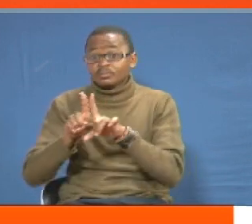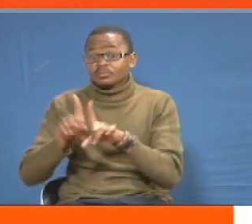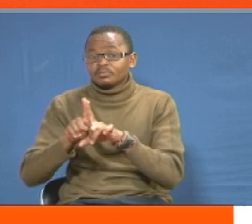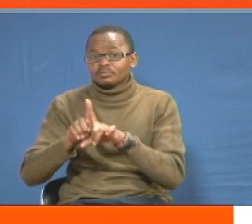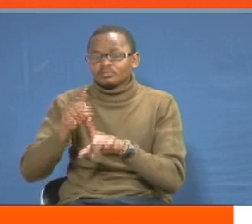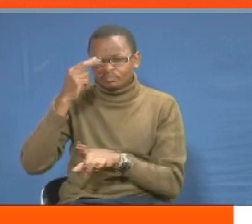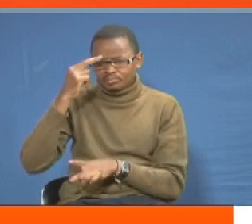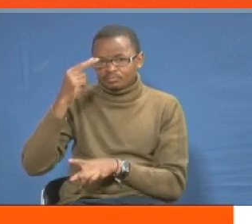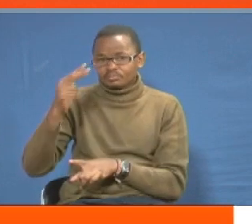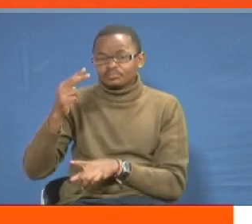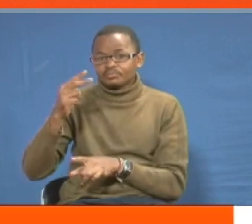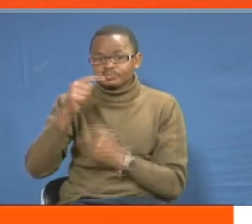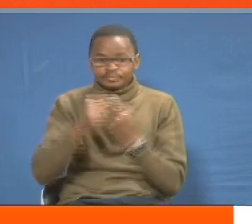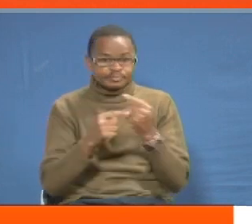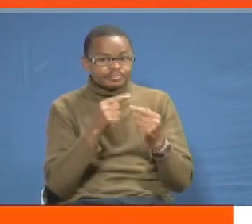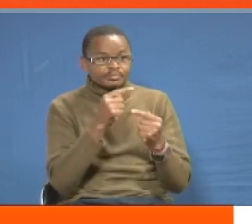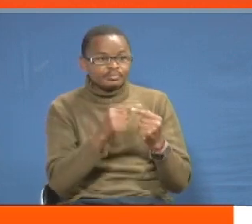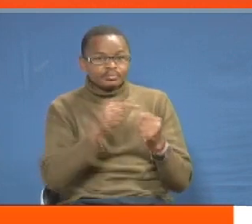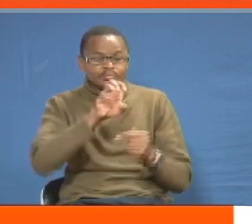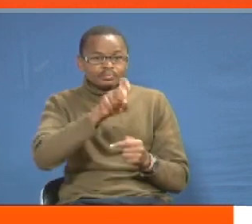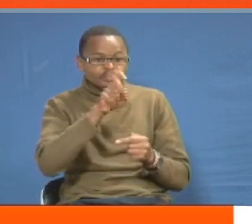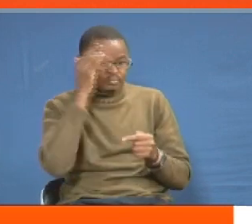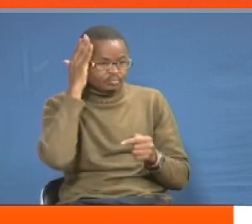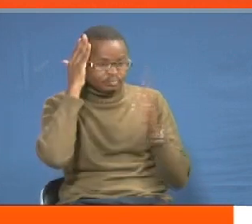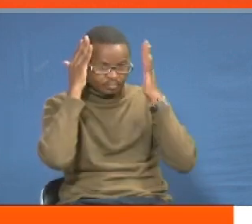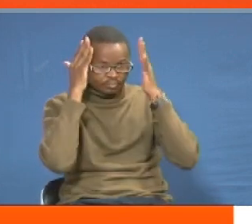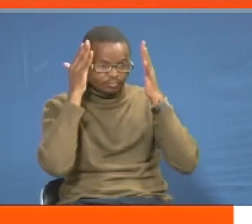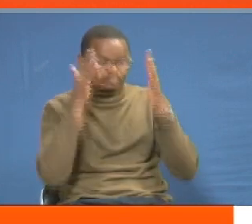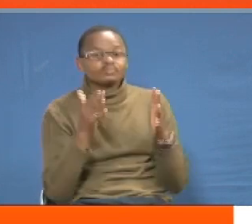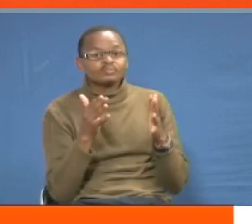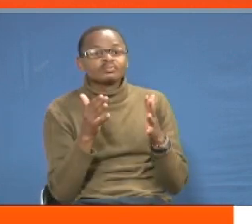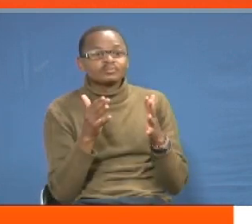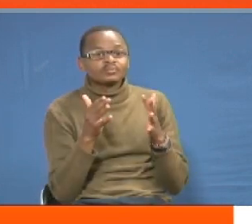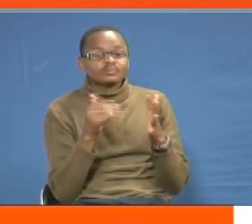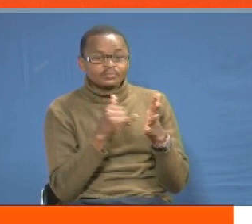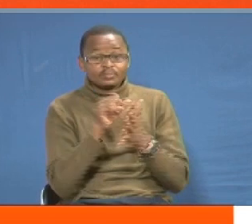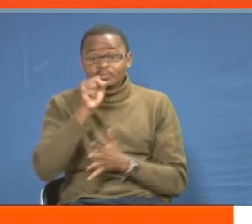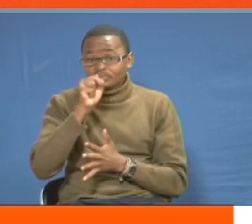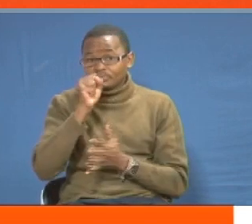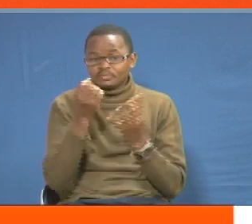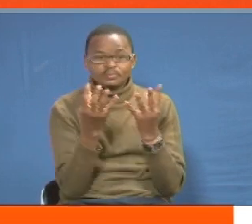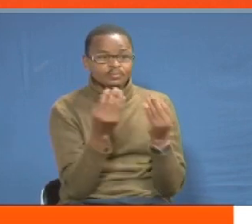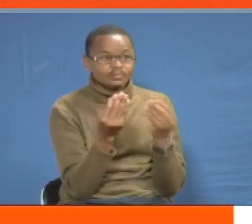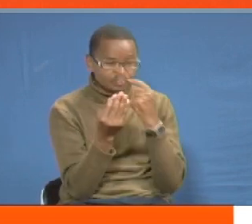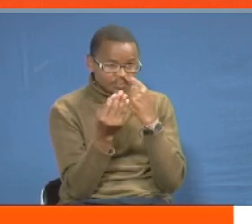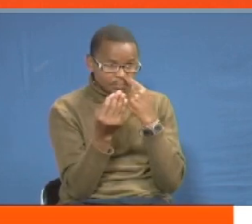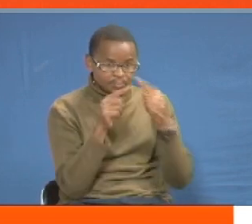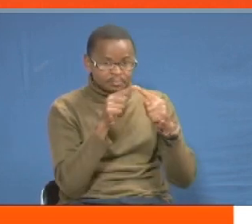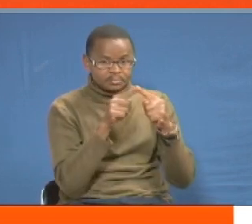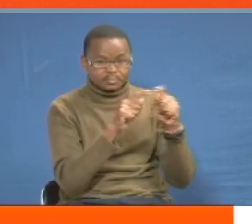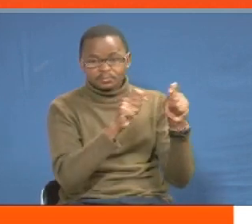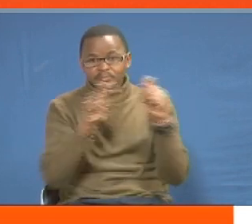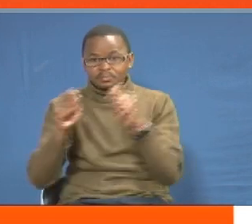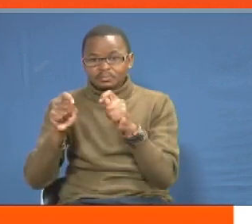as ActionAid we've seen, that when the executive is committed, it is easy